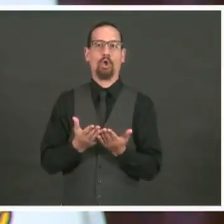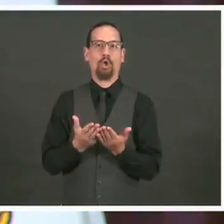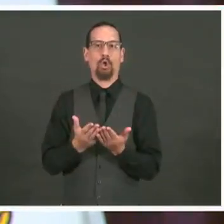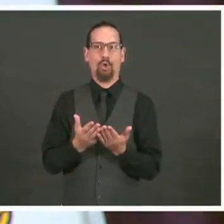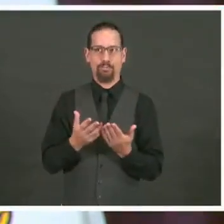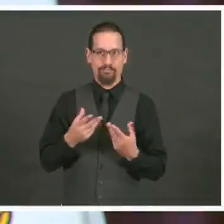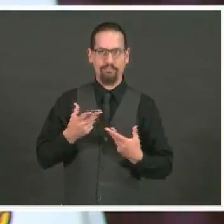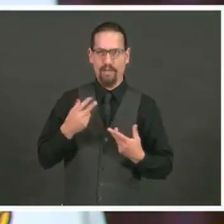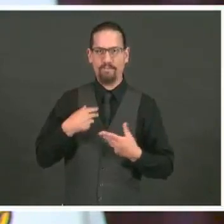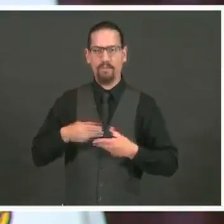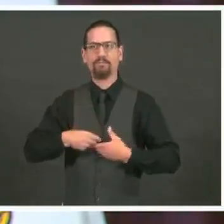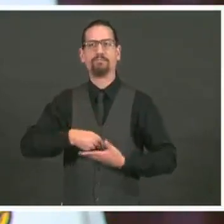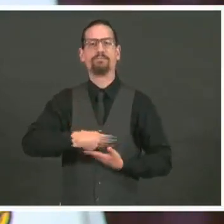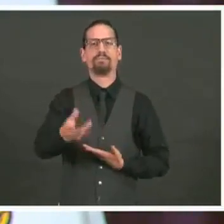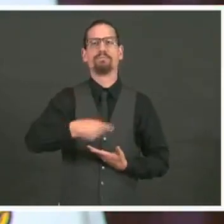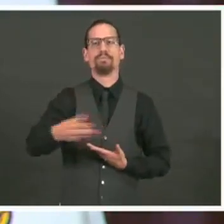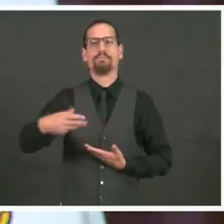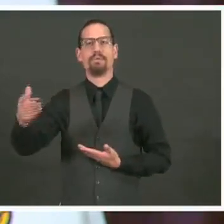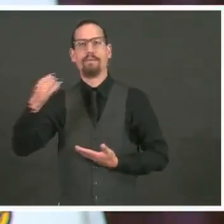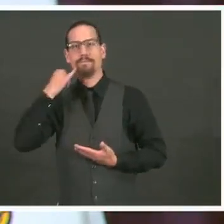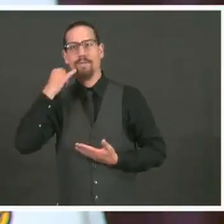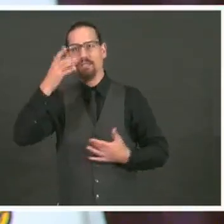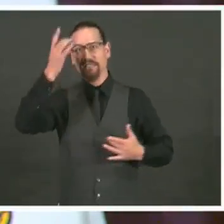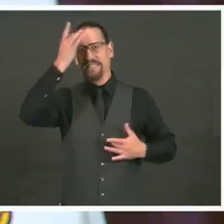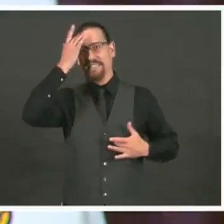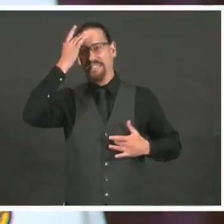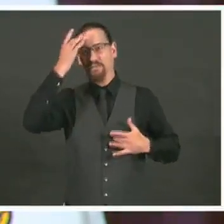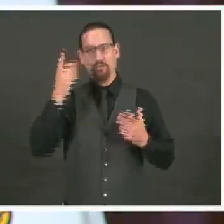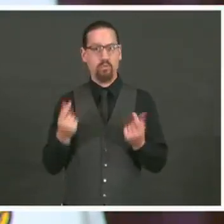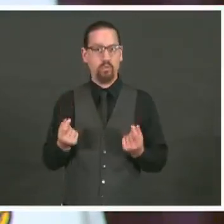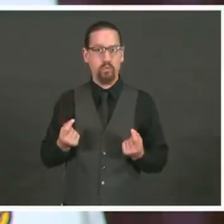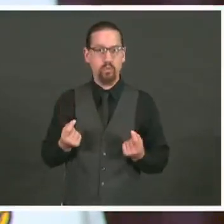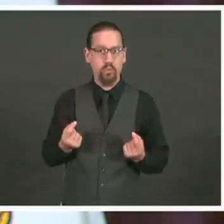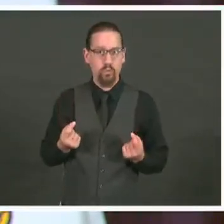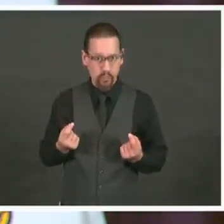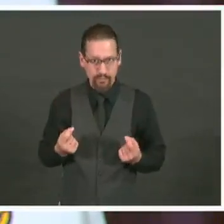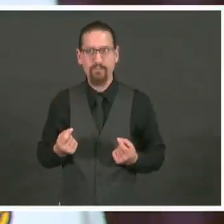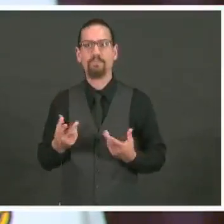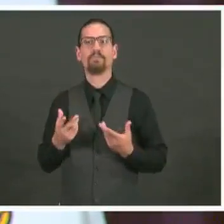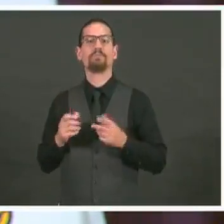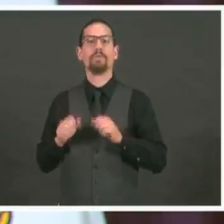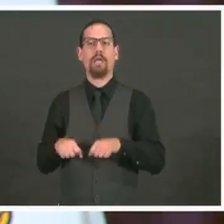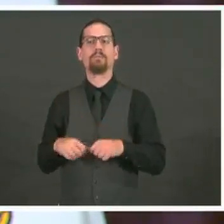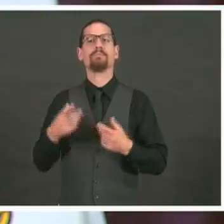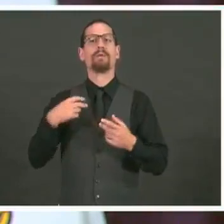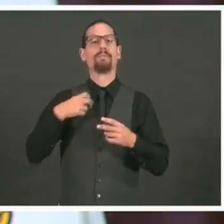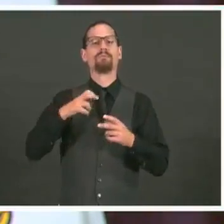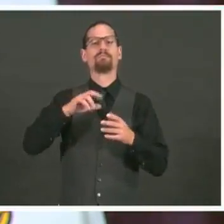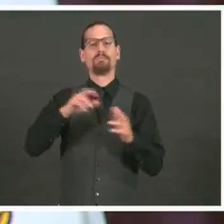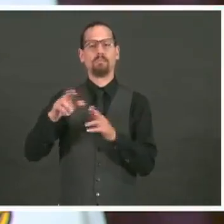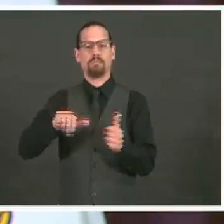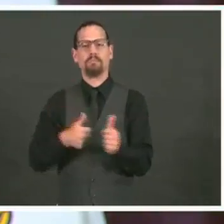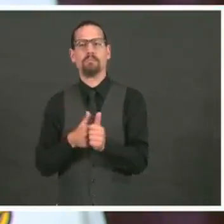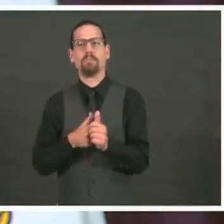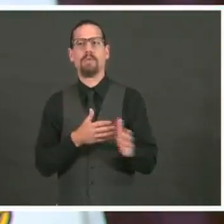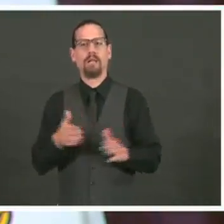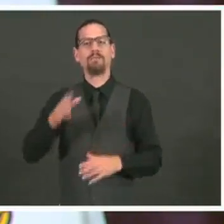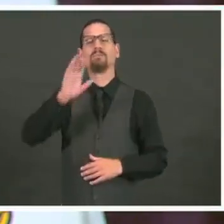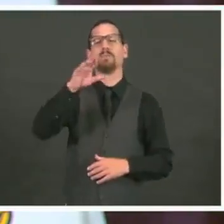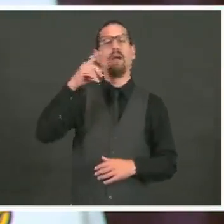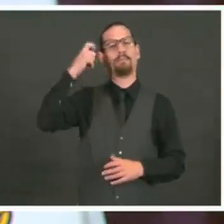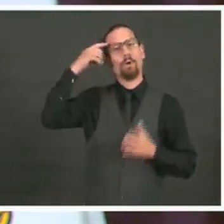symptoms. And the slide the Governor showed earlier today provides insights into the different scenario tiers we have in